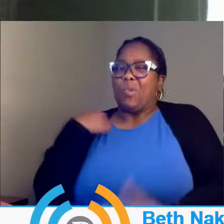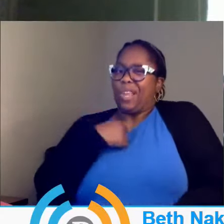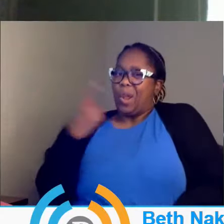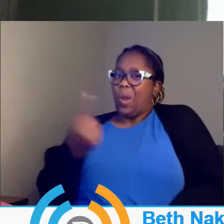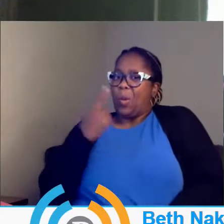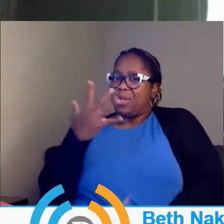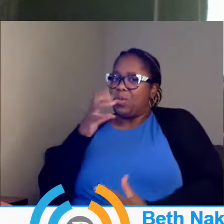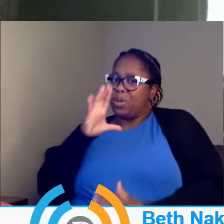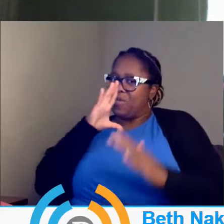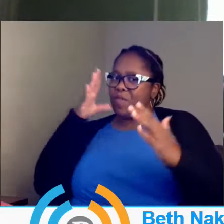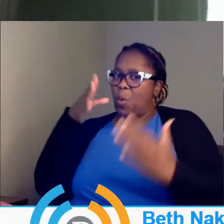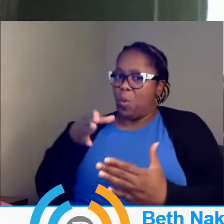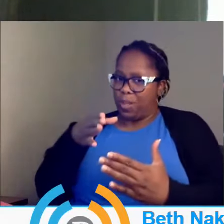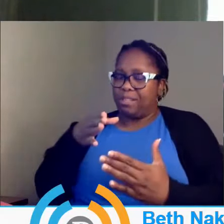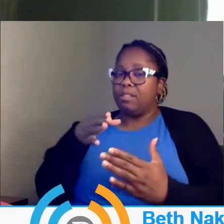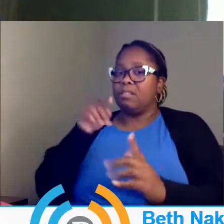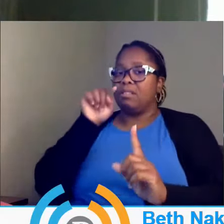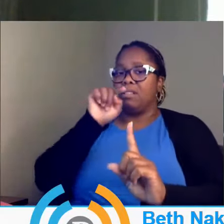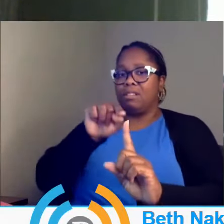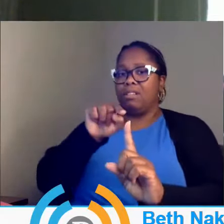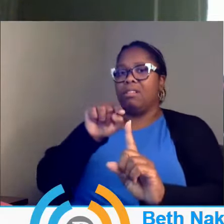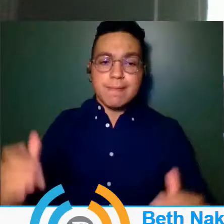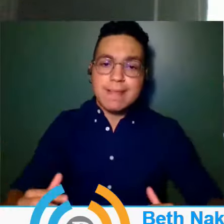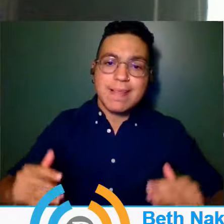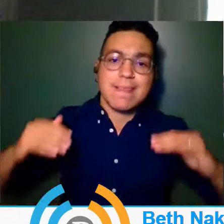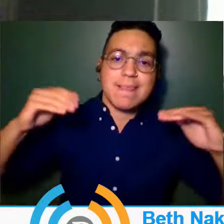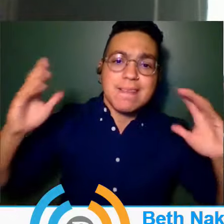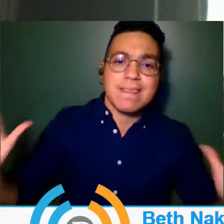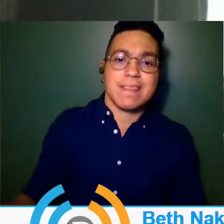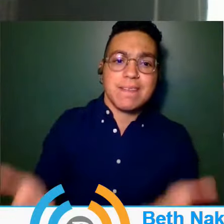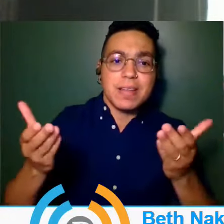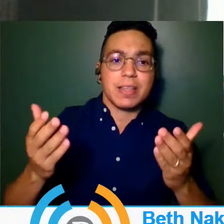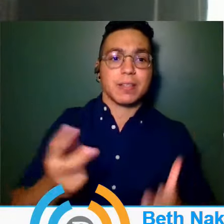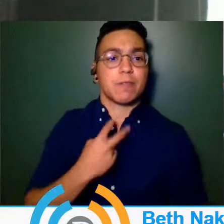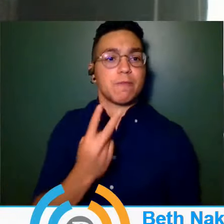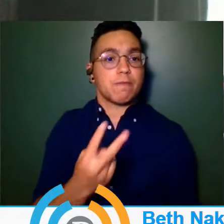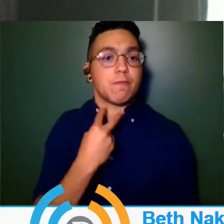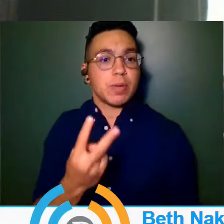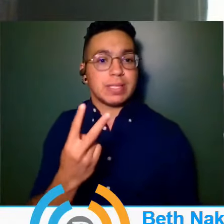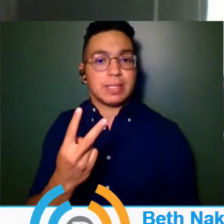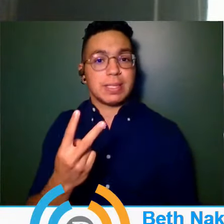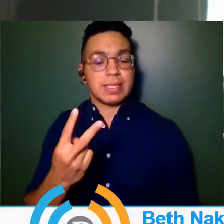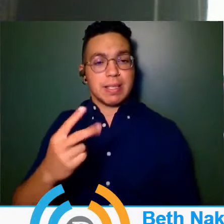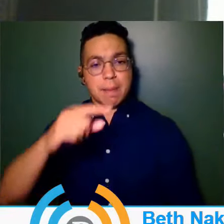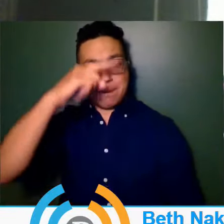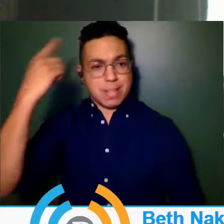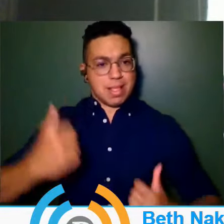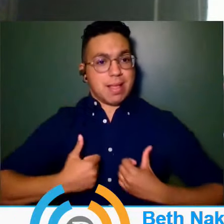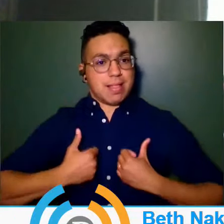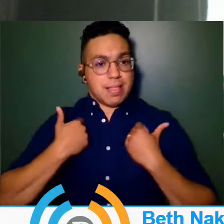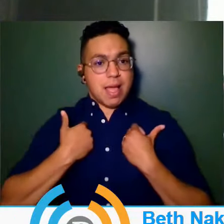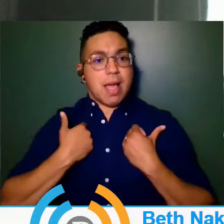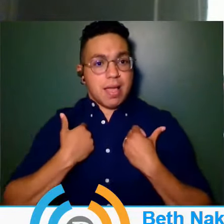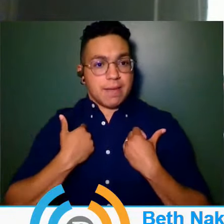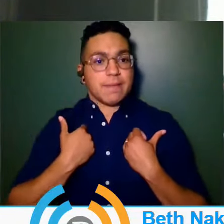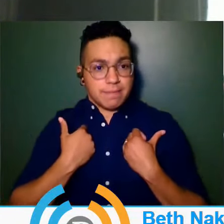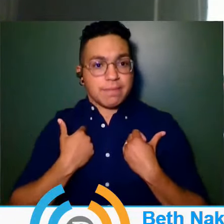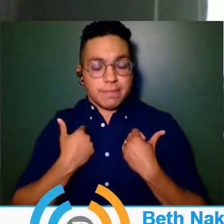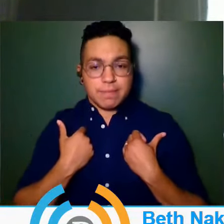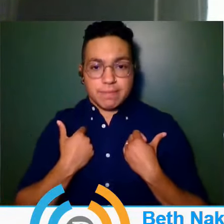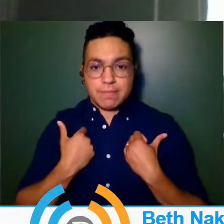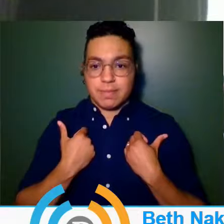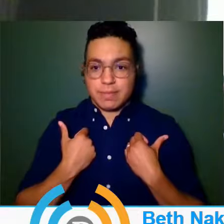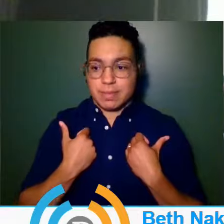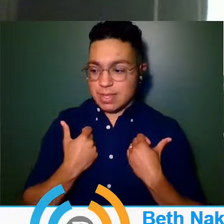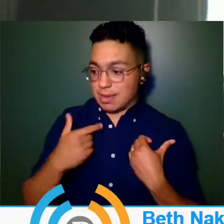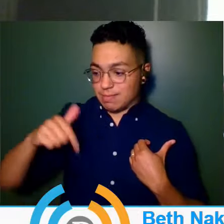on elevating the voices of Black lives in this, what could only really be described